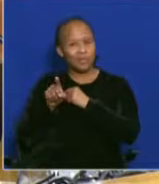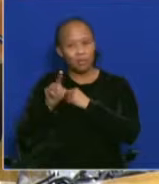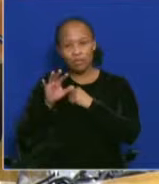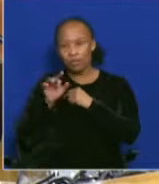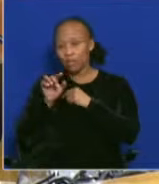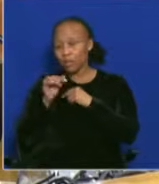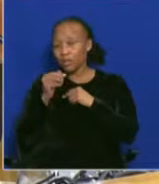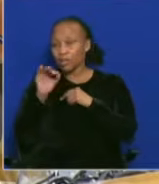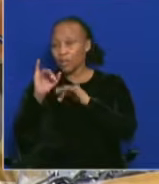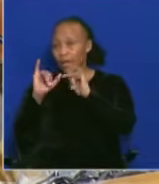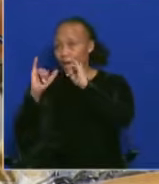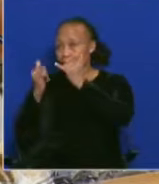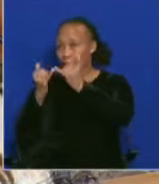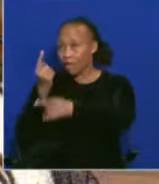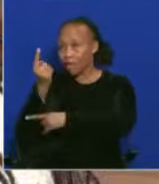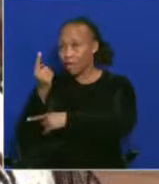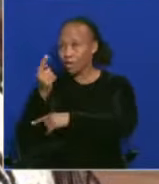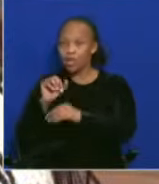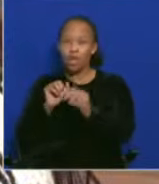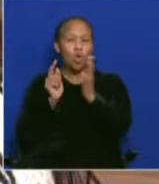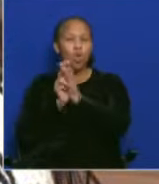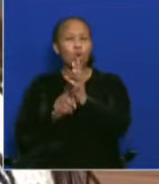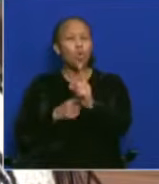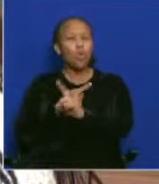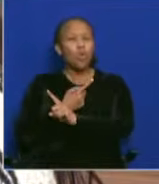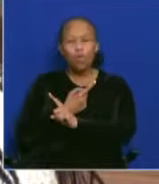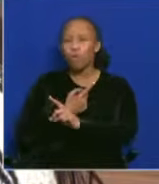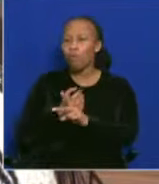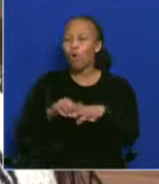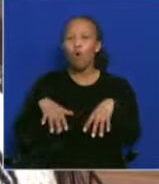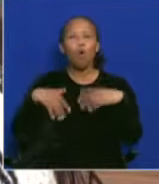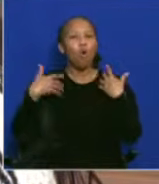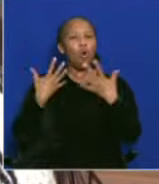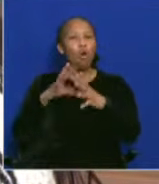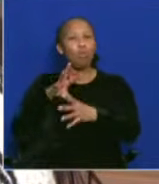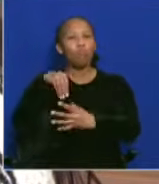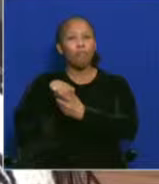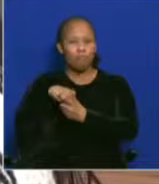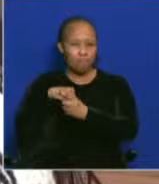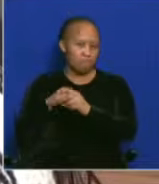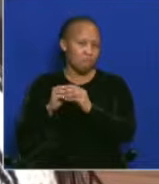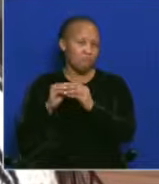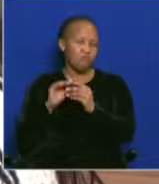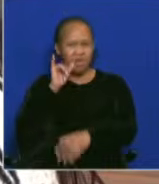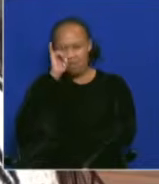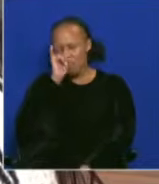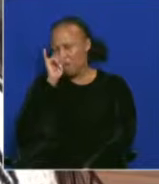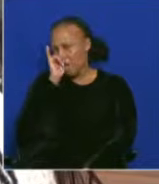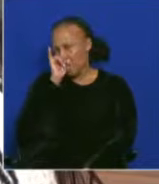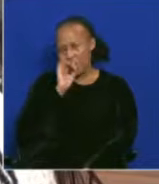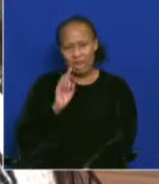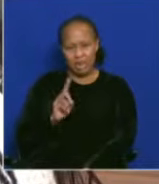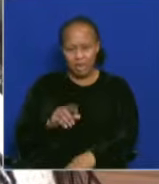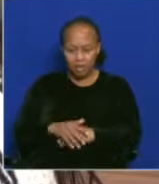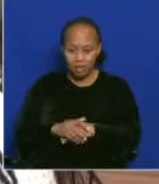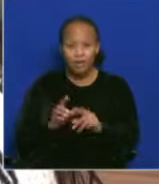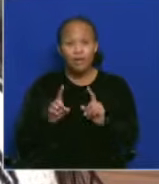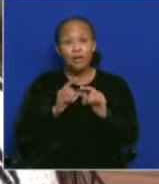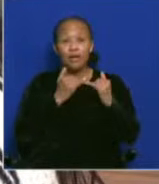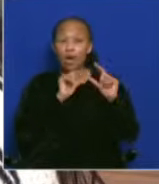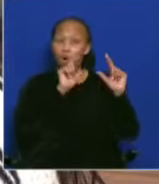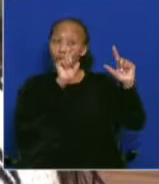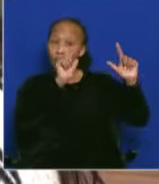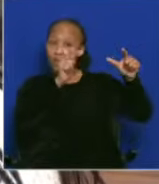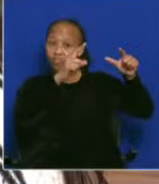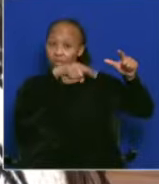unlawfully or forms part of any alleged criminal enterprise. The Commission is therefore respectfully requested